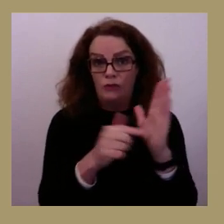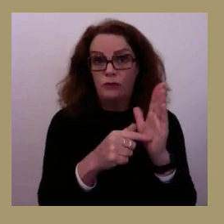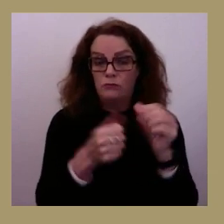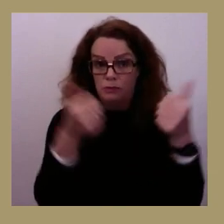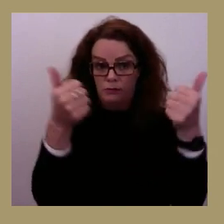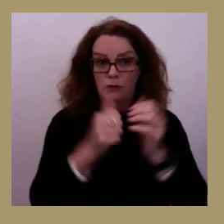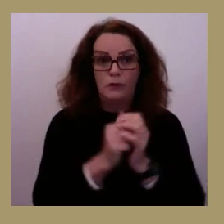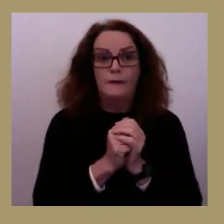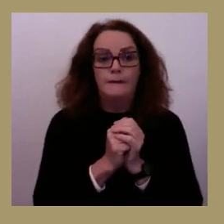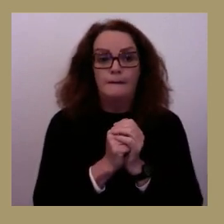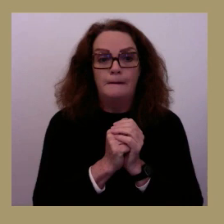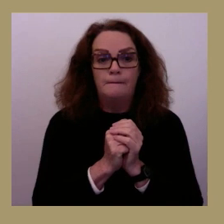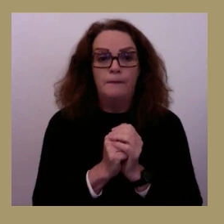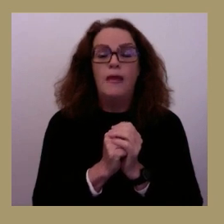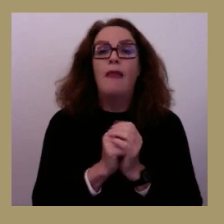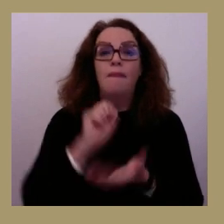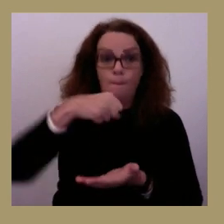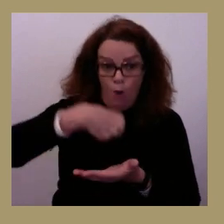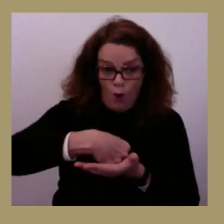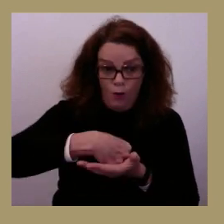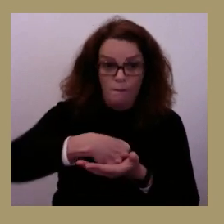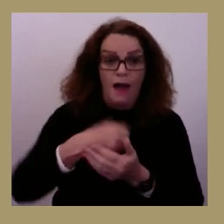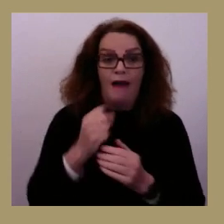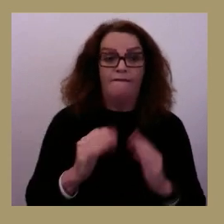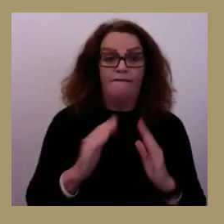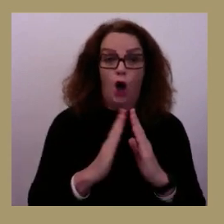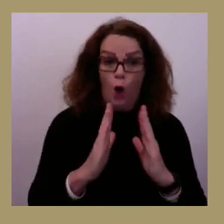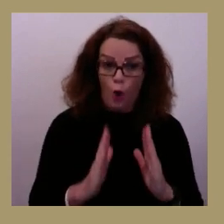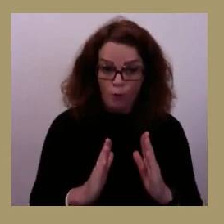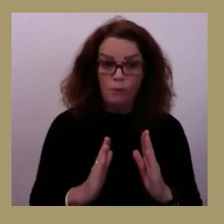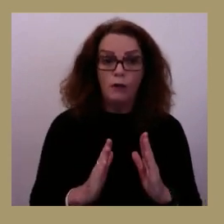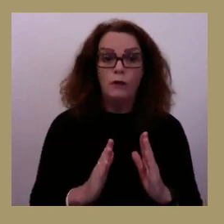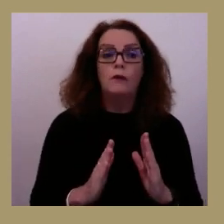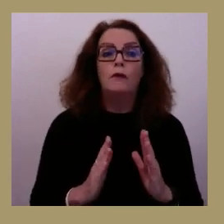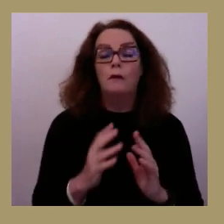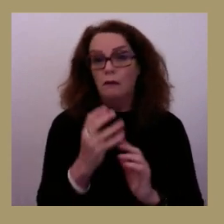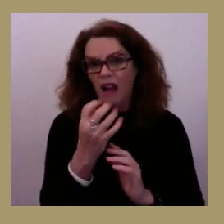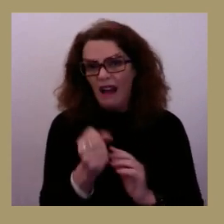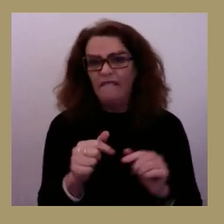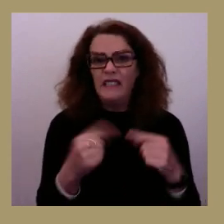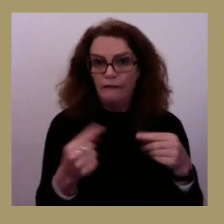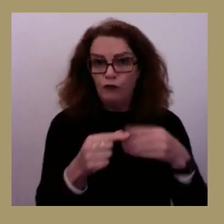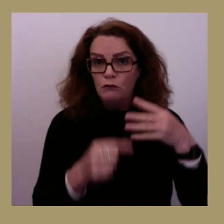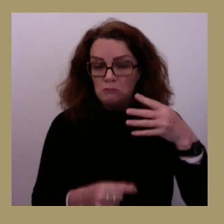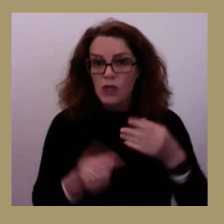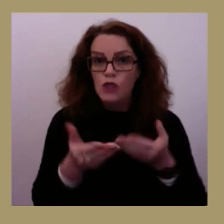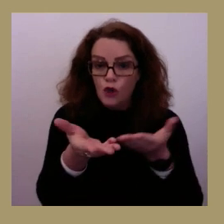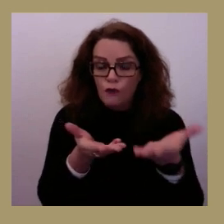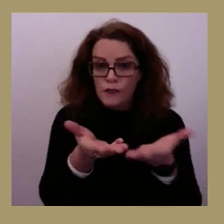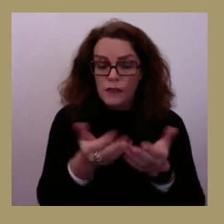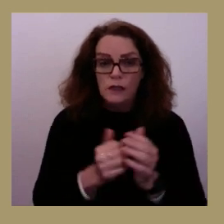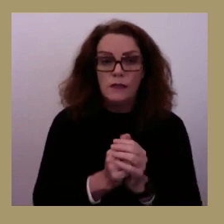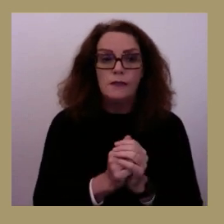also the home section, which you saw previously, which has a list of all of the various different services that Service Victoria provide. Just going to go through